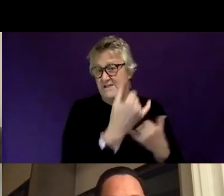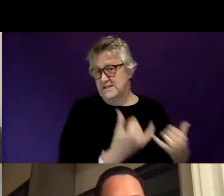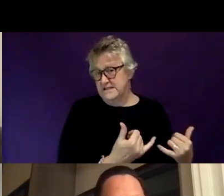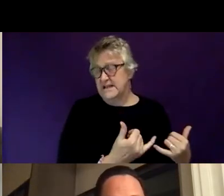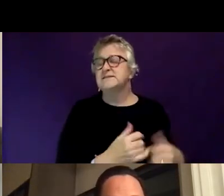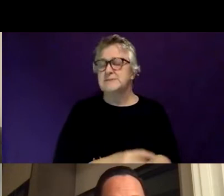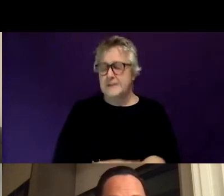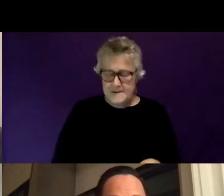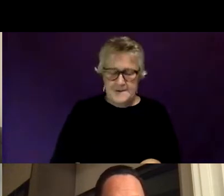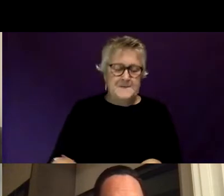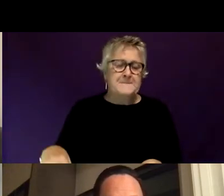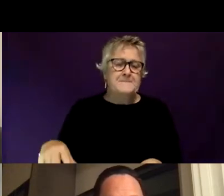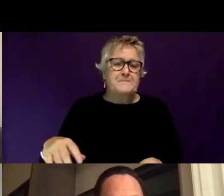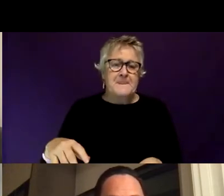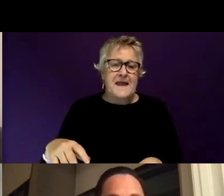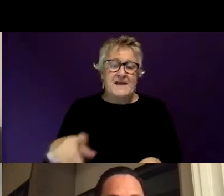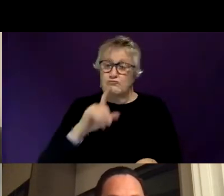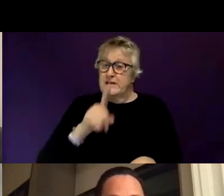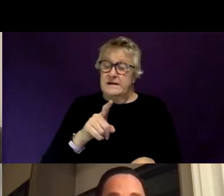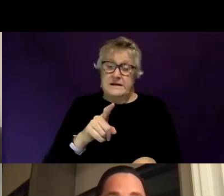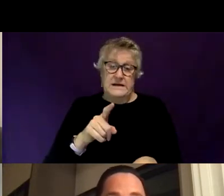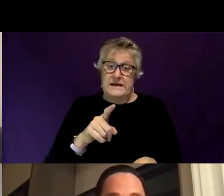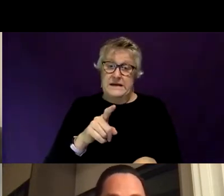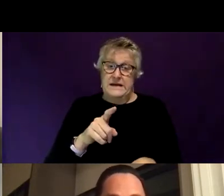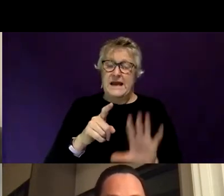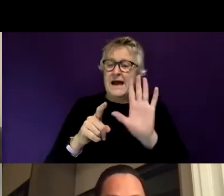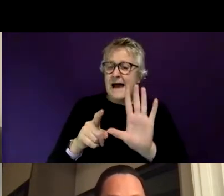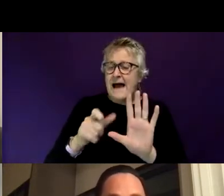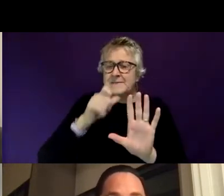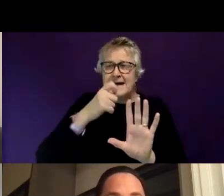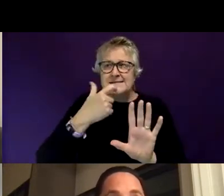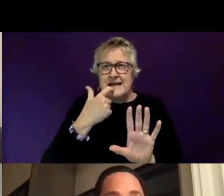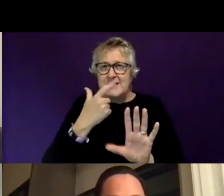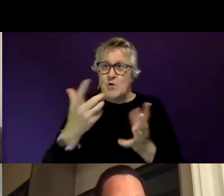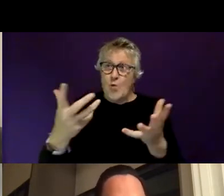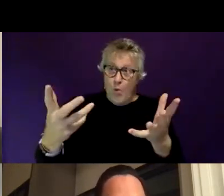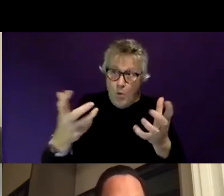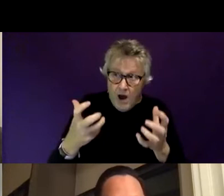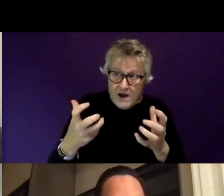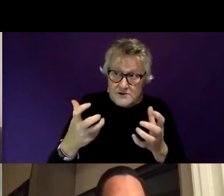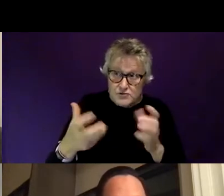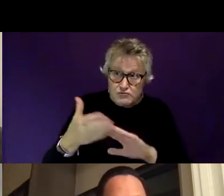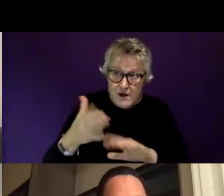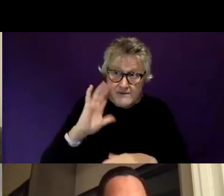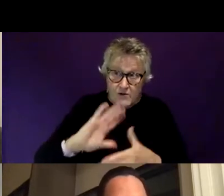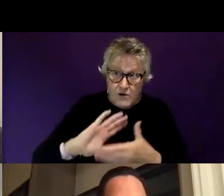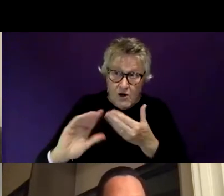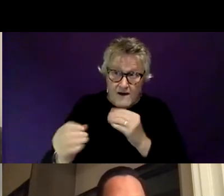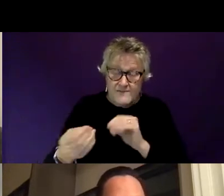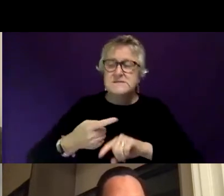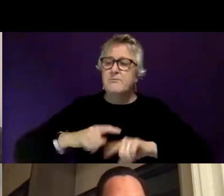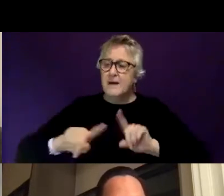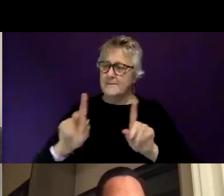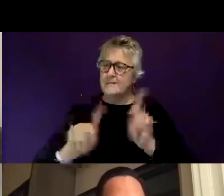and they'll create a circumstance that I think is ideal. Not that you're saying that you want to run for office, but that people are encouraging you to run for office. And that's what happened in